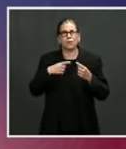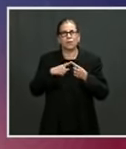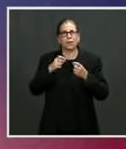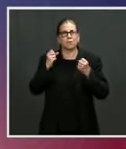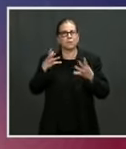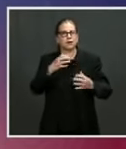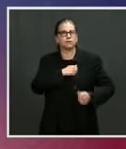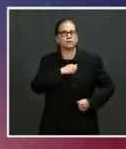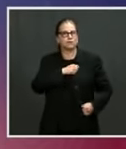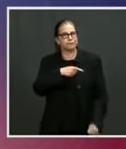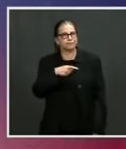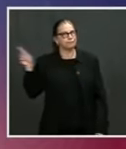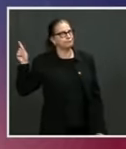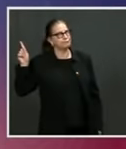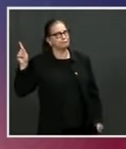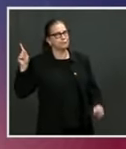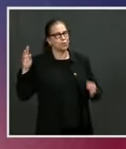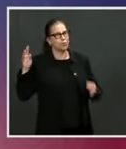and stress and fear